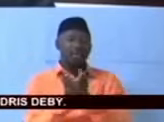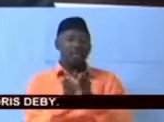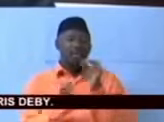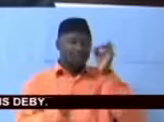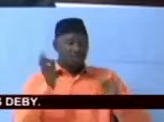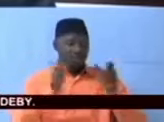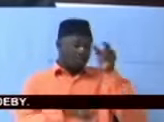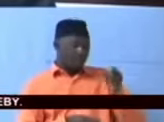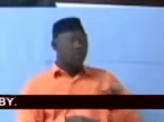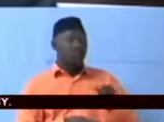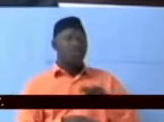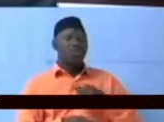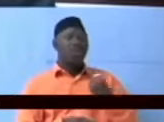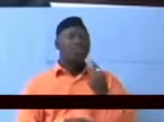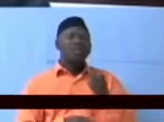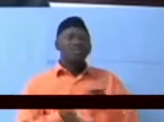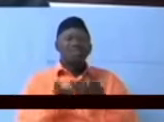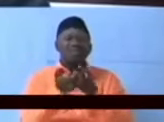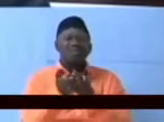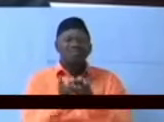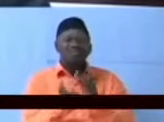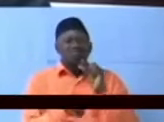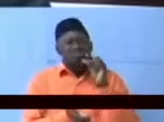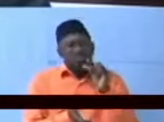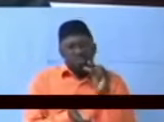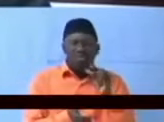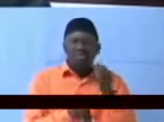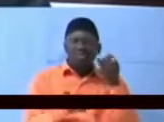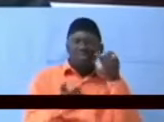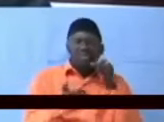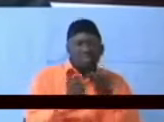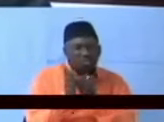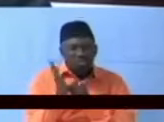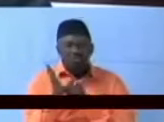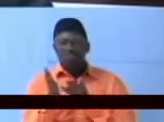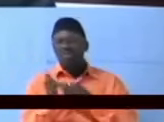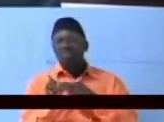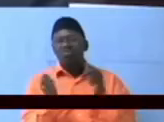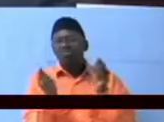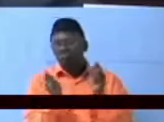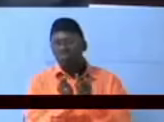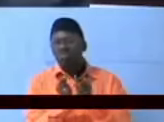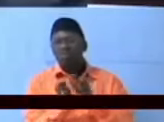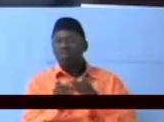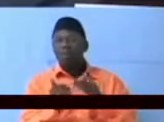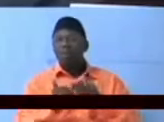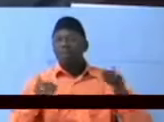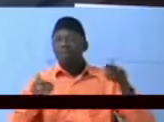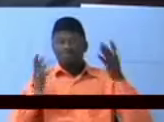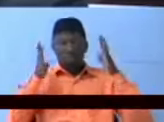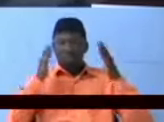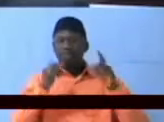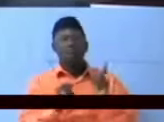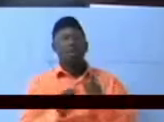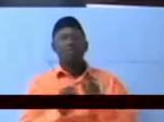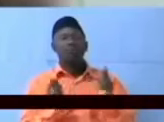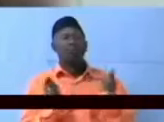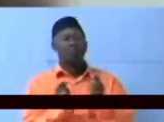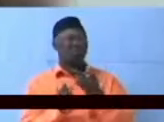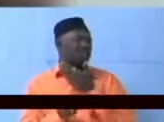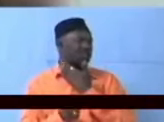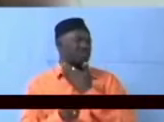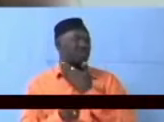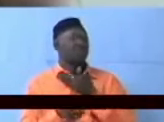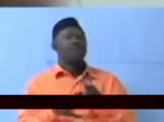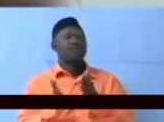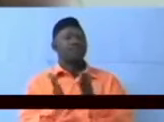nek ño xamne ñu mot lañ ci sen wali ligey ci wali até ay layo yu ndaw ndaw yi. Thank you for that explanation. I